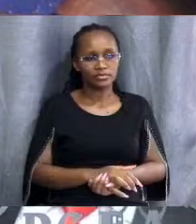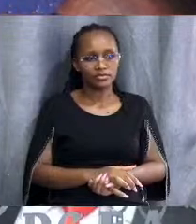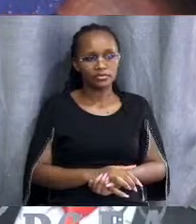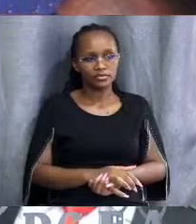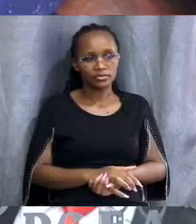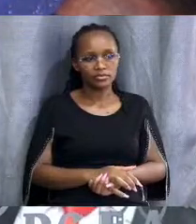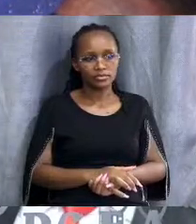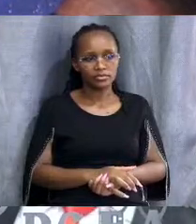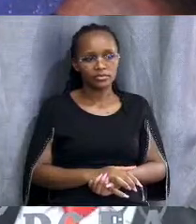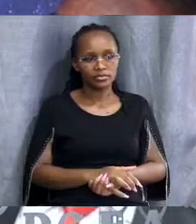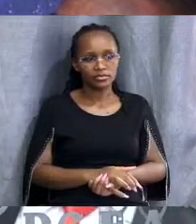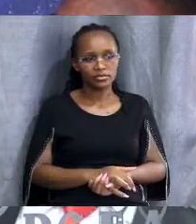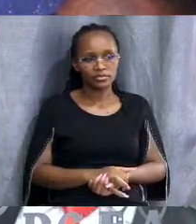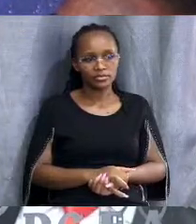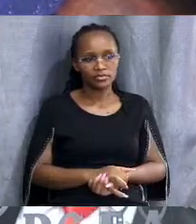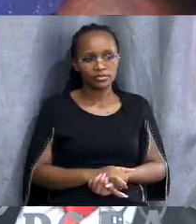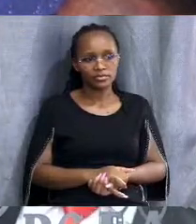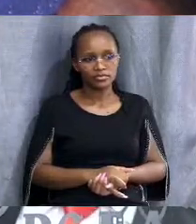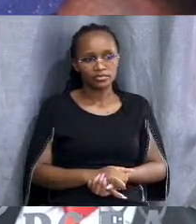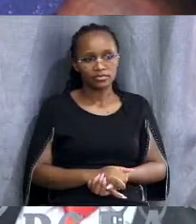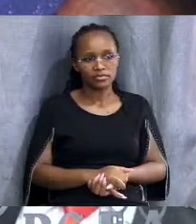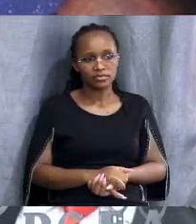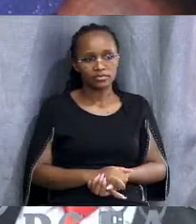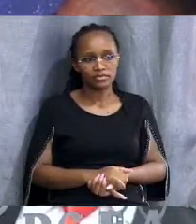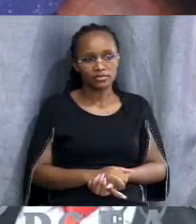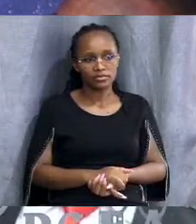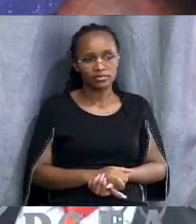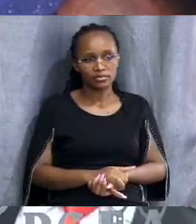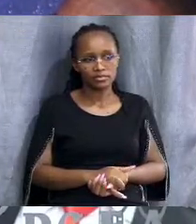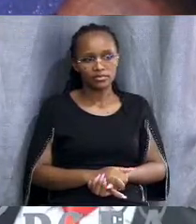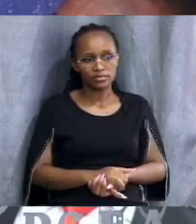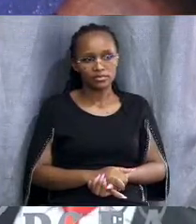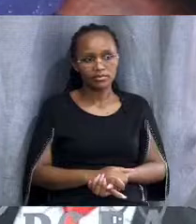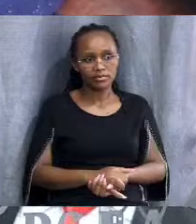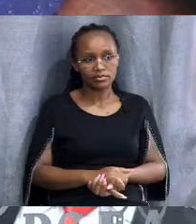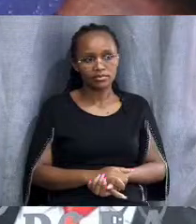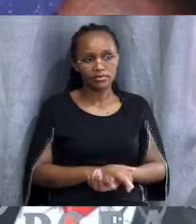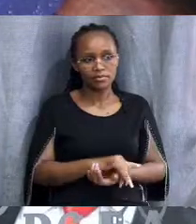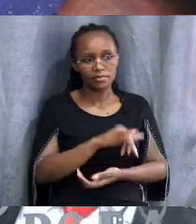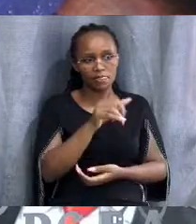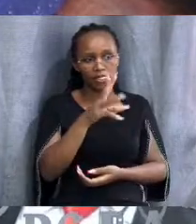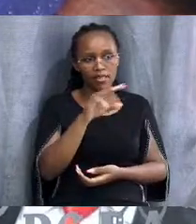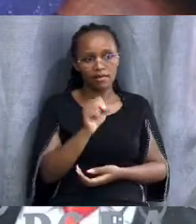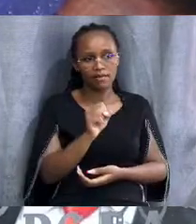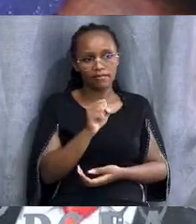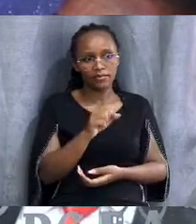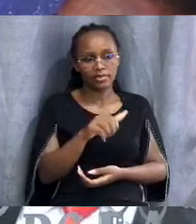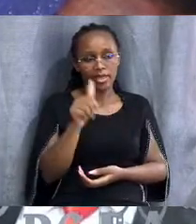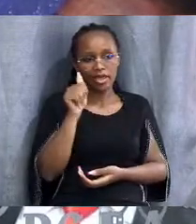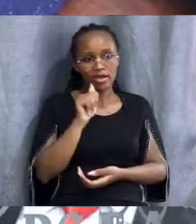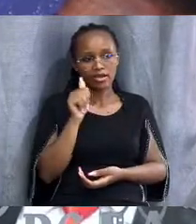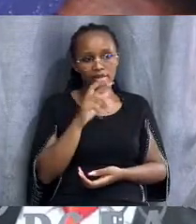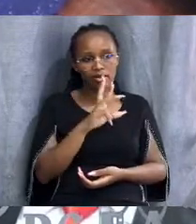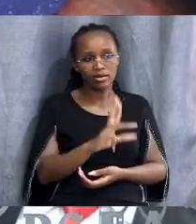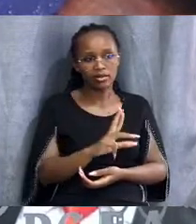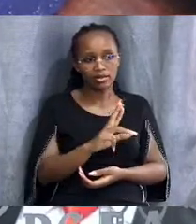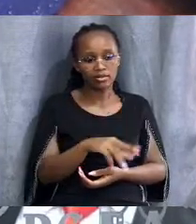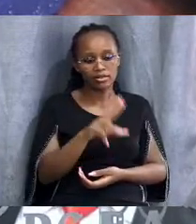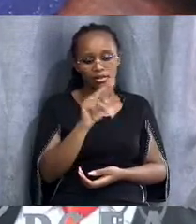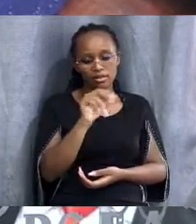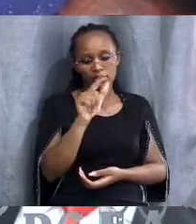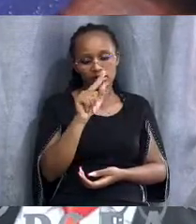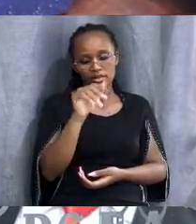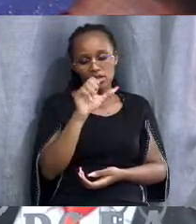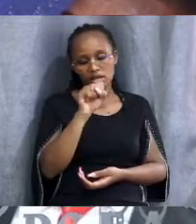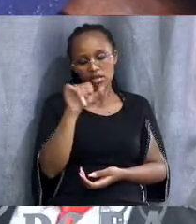Adrian, Juan, Lonnie, Austin, Jaden, James, his aunties are Natasha